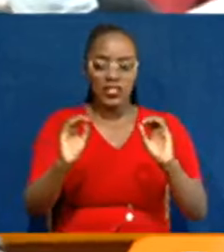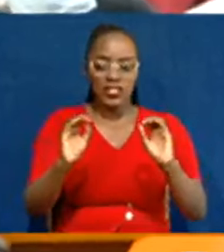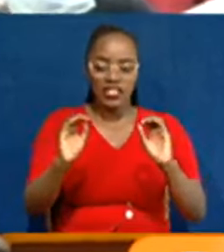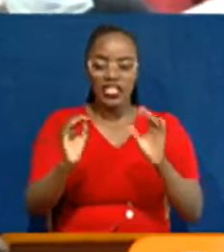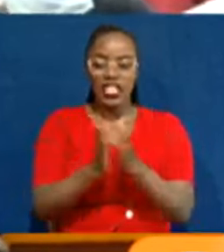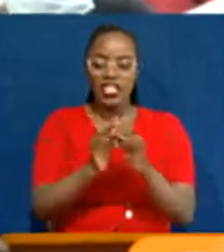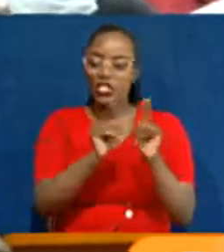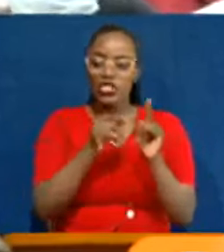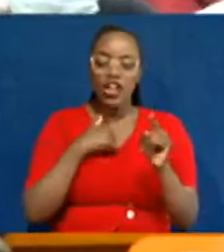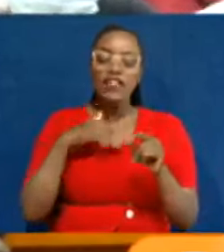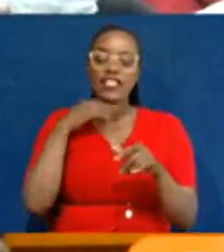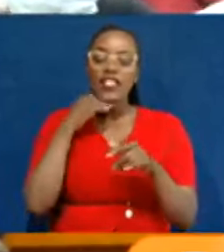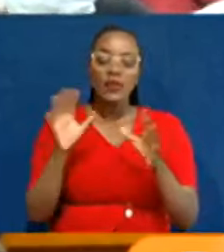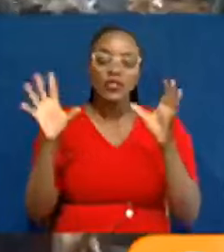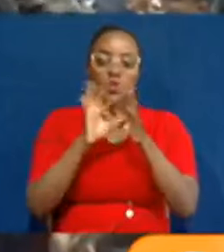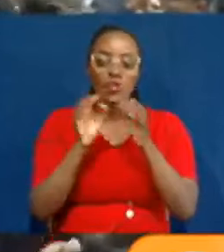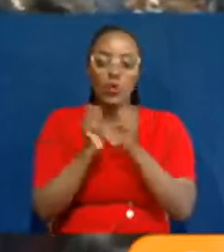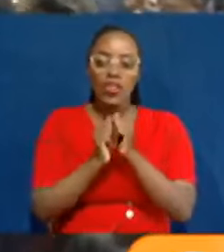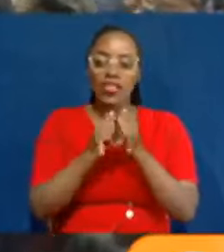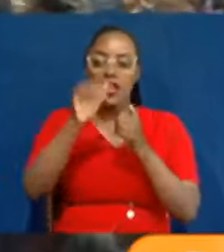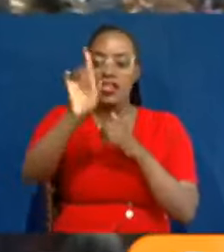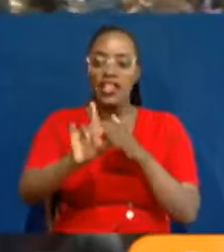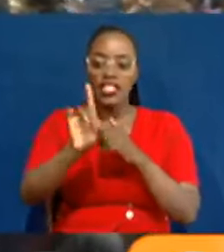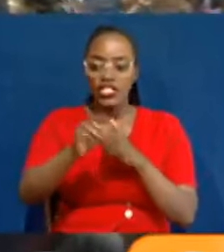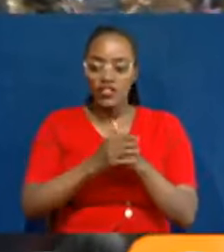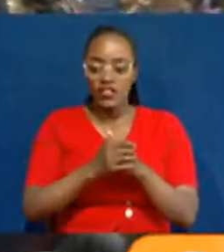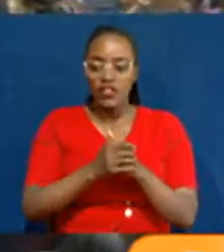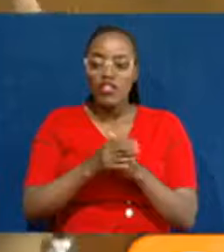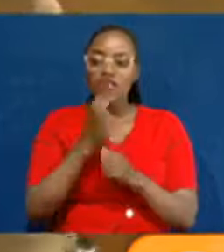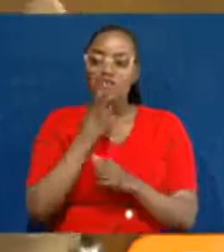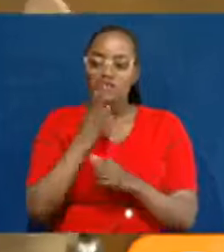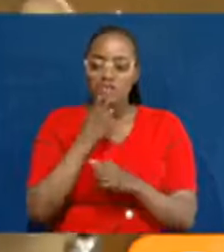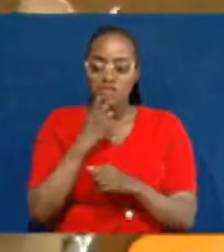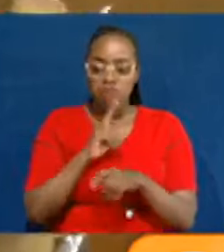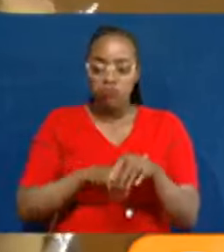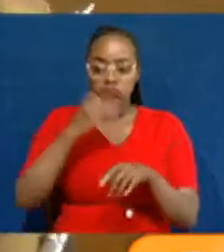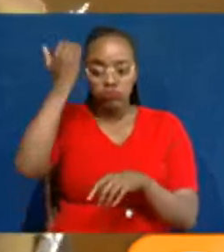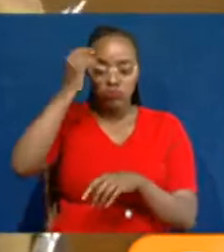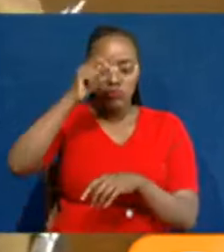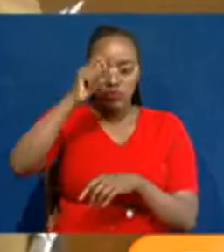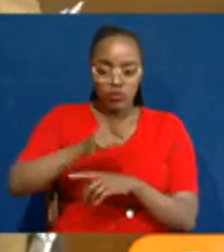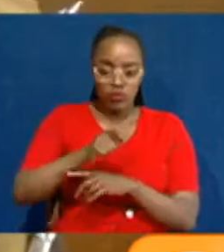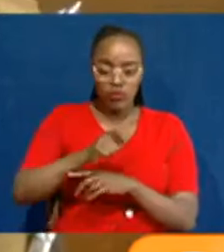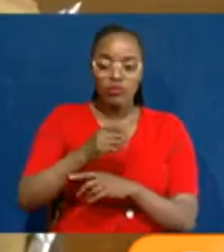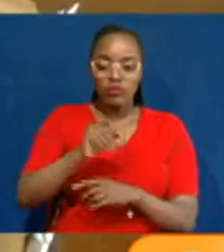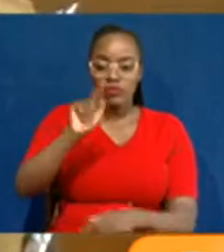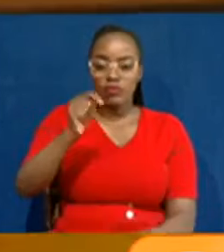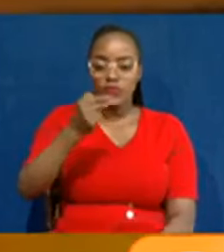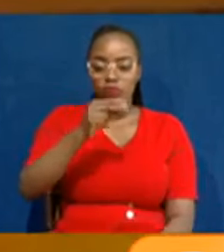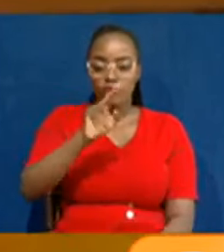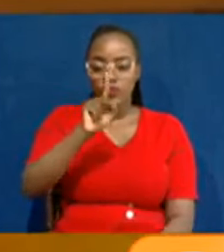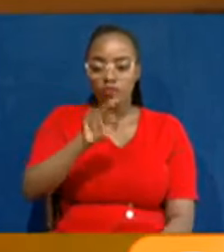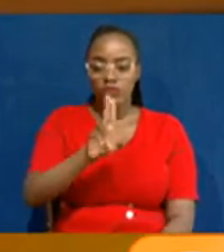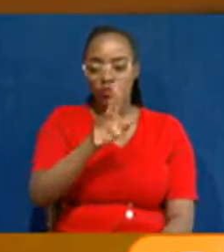And there was no death attributable to religion. The hearing continues Tuesday before Chief Magistrate Alex Ithuku, with 94 accused